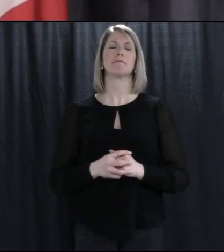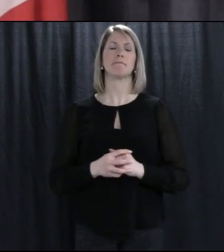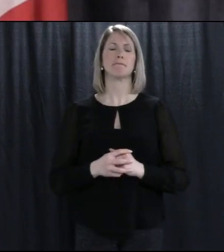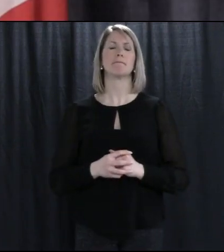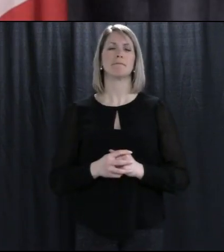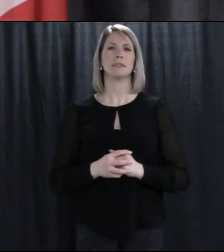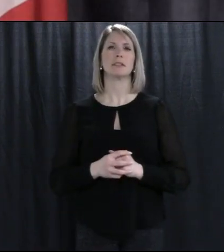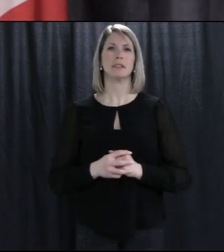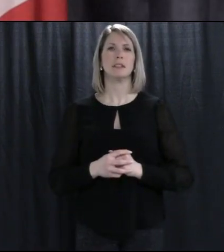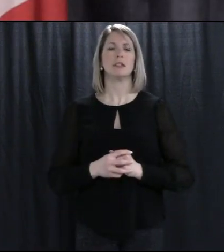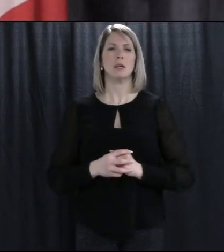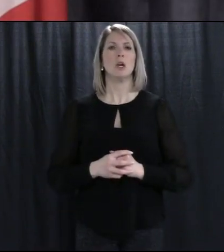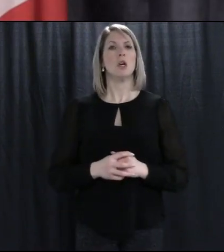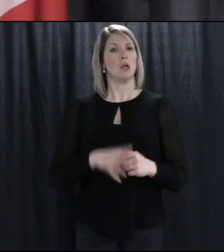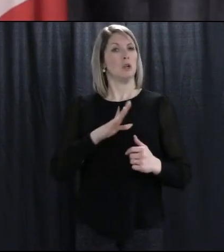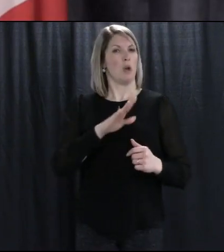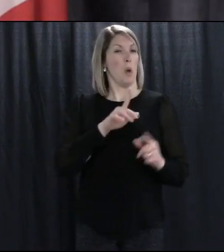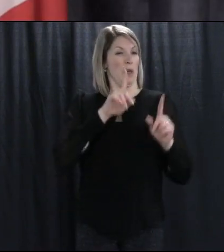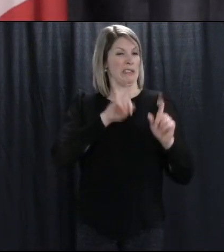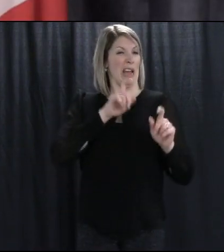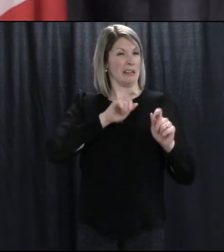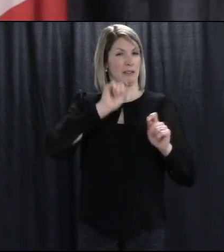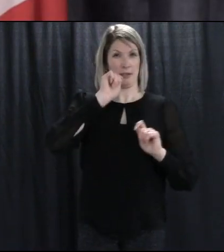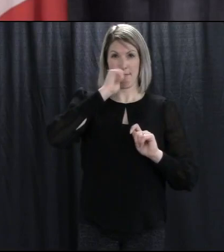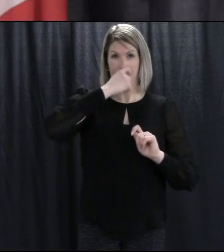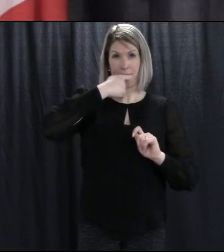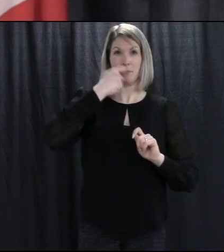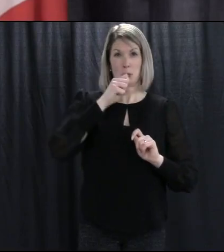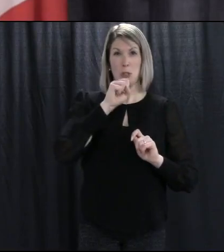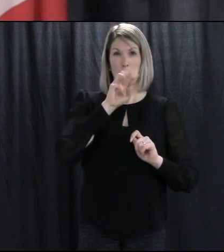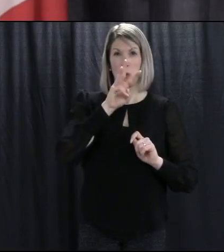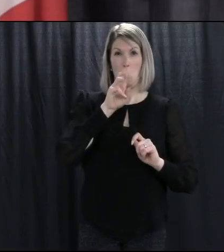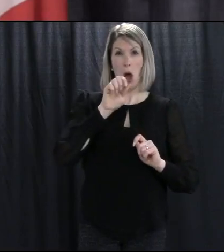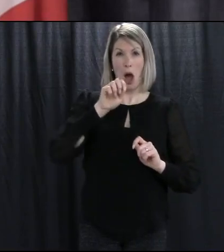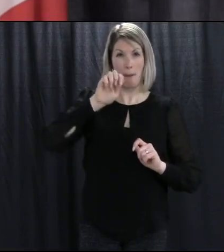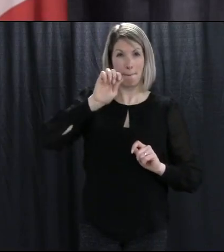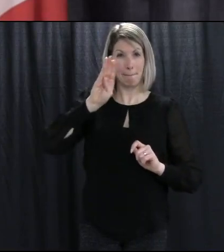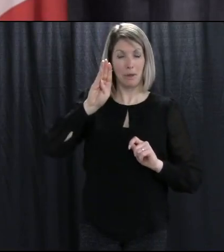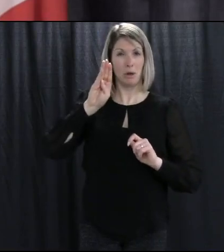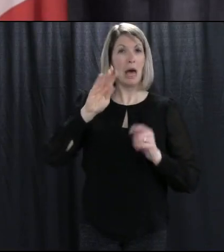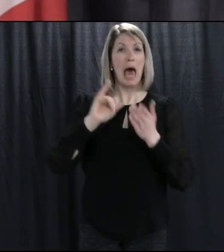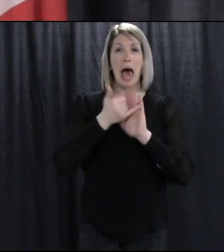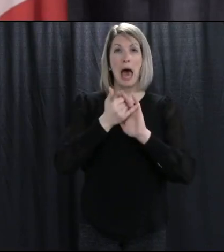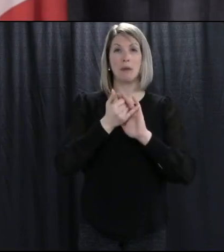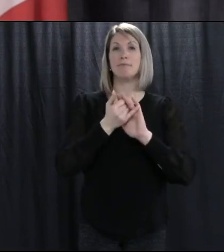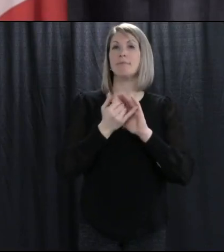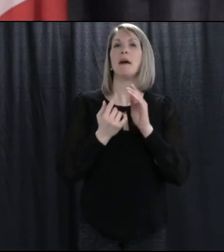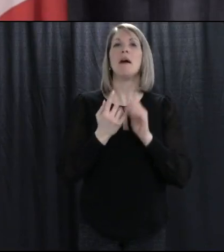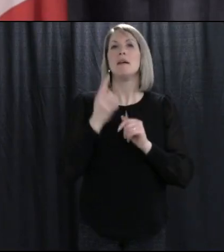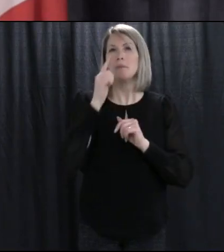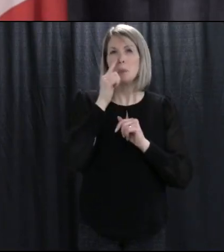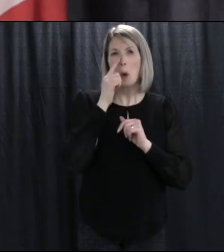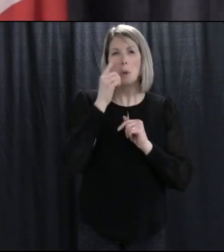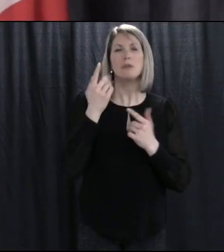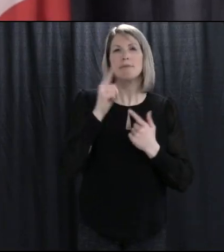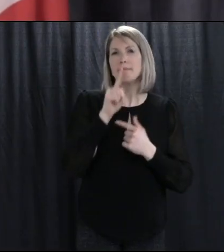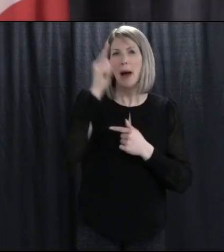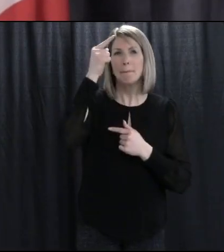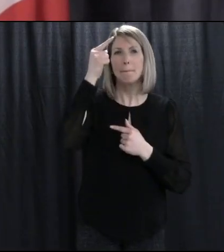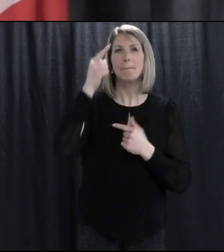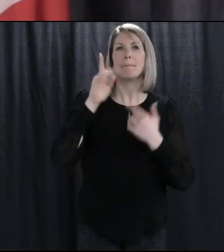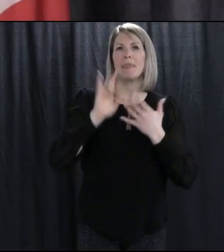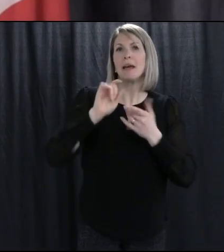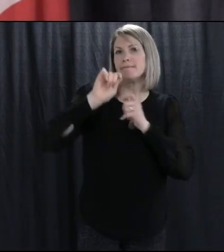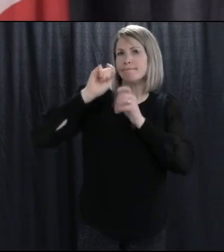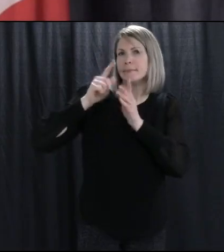the nasopharyngeal swab, or the swab that goes up your nose. That swab can test for many different